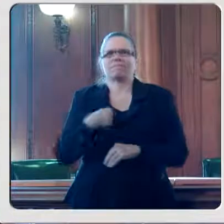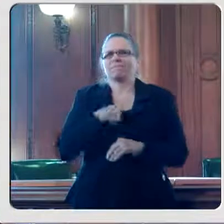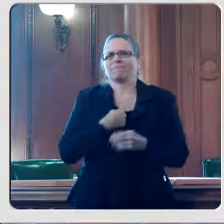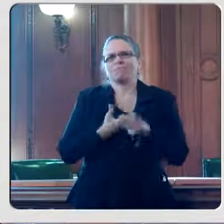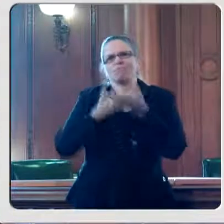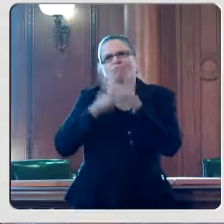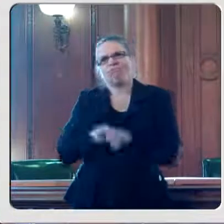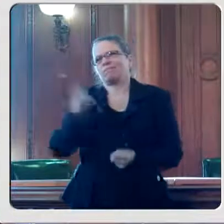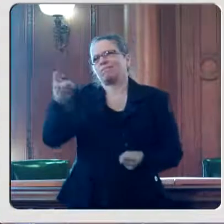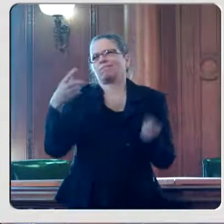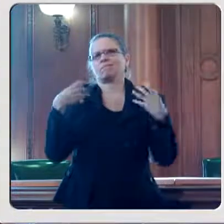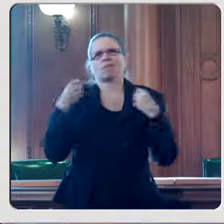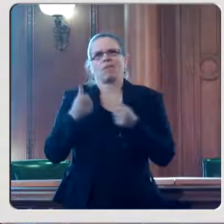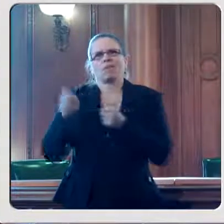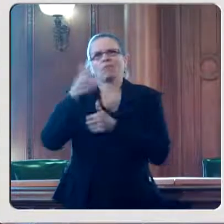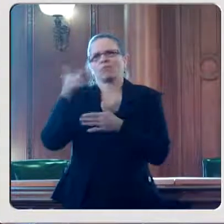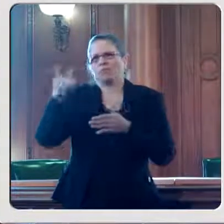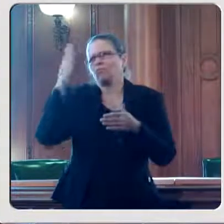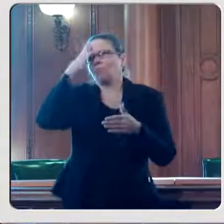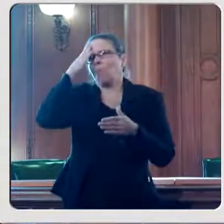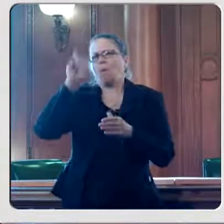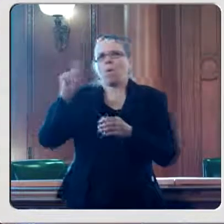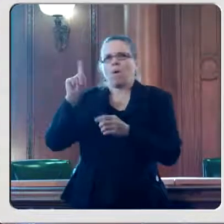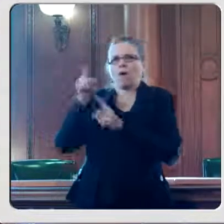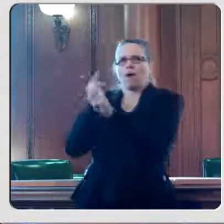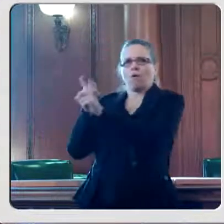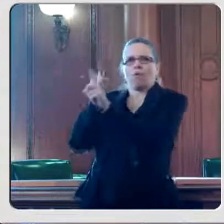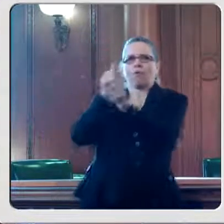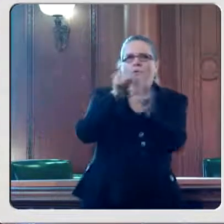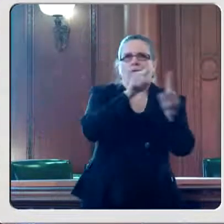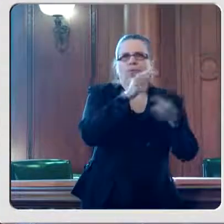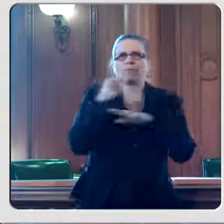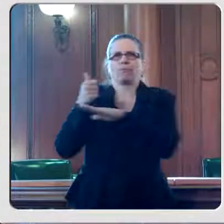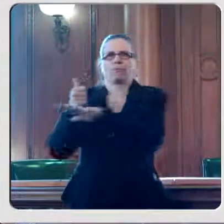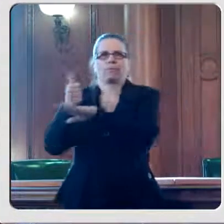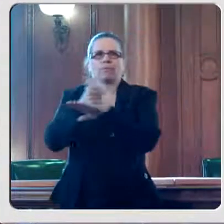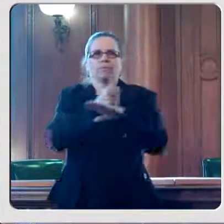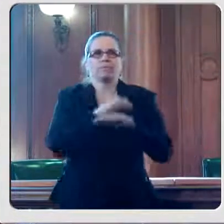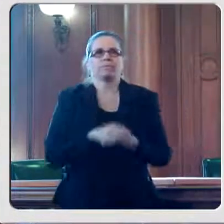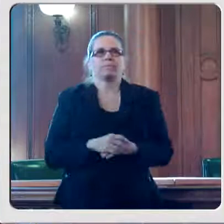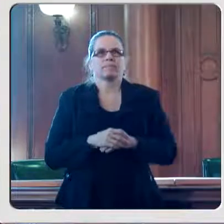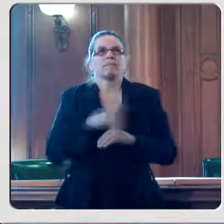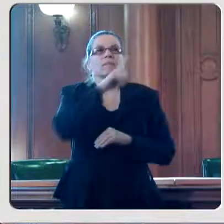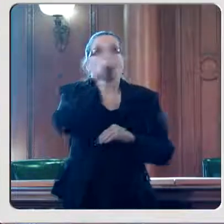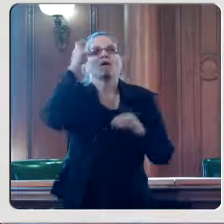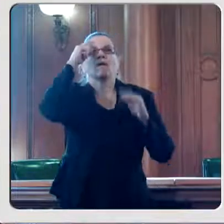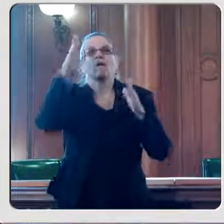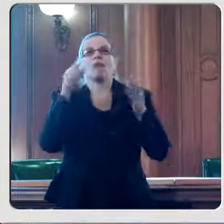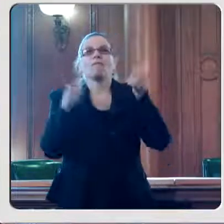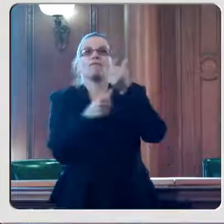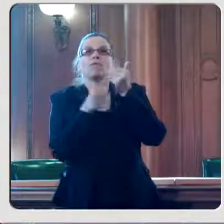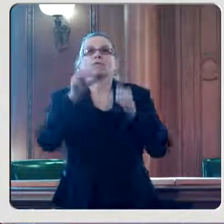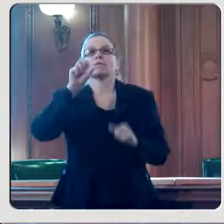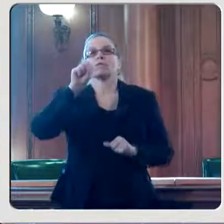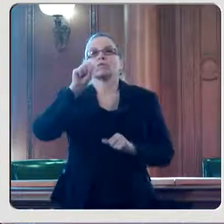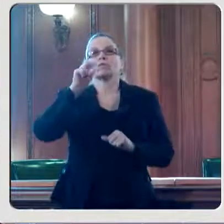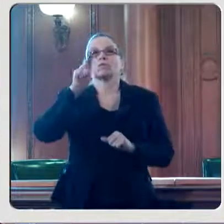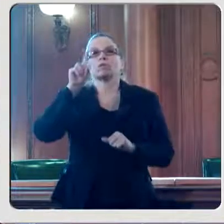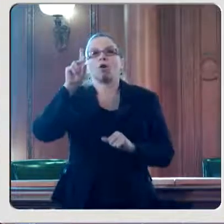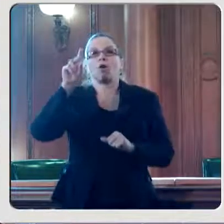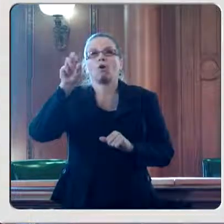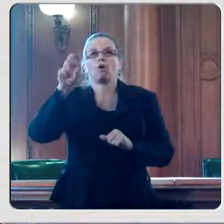Helen indicated, the Governor and Secretary Sutters, Lieutenant Governor Polito, their main thing is those mass vaccination sites right